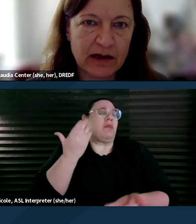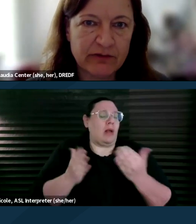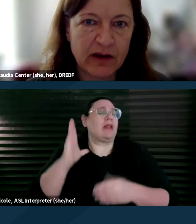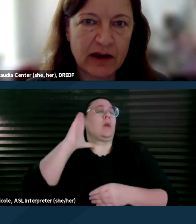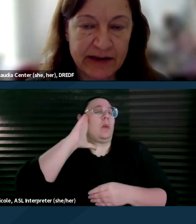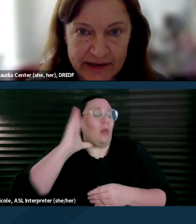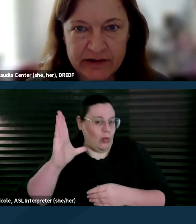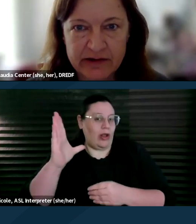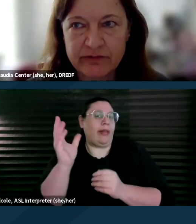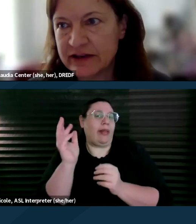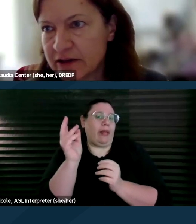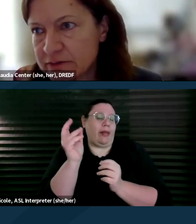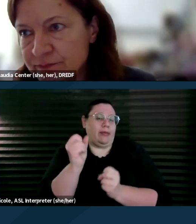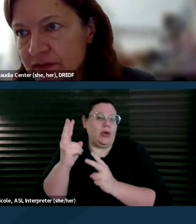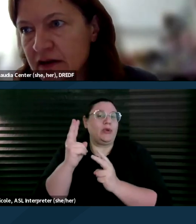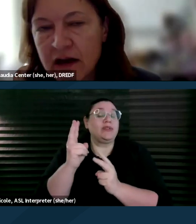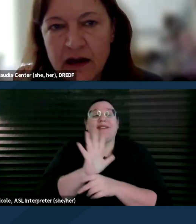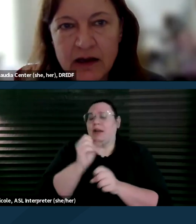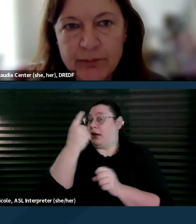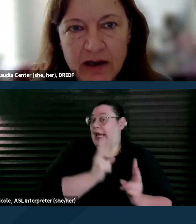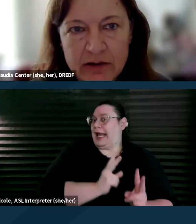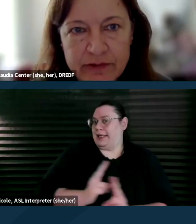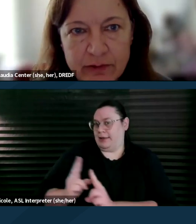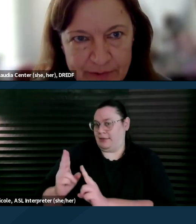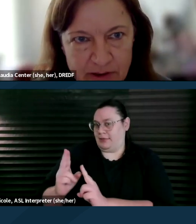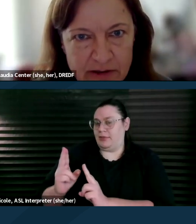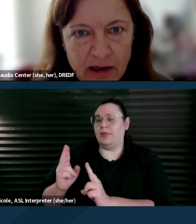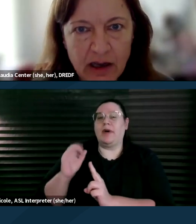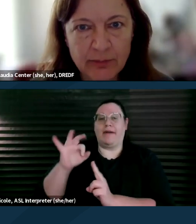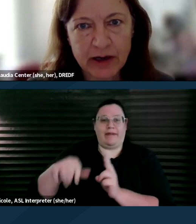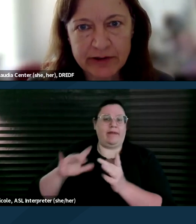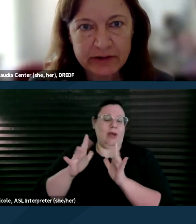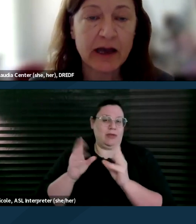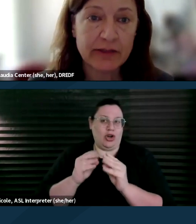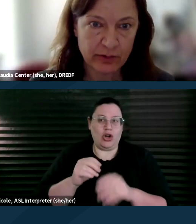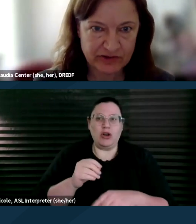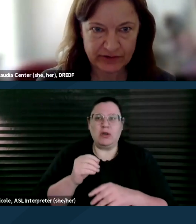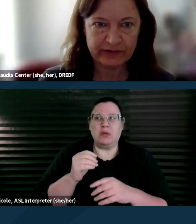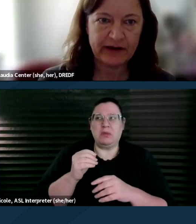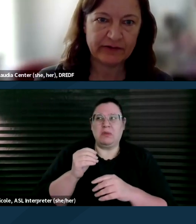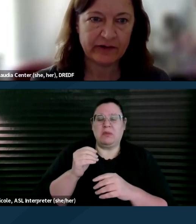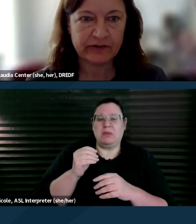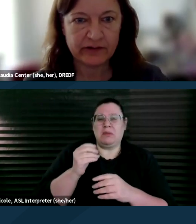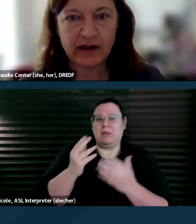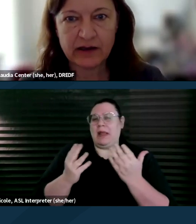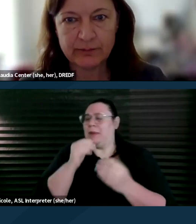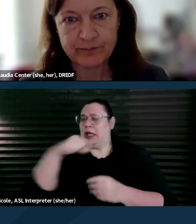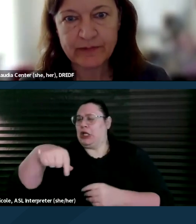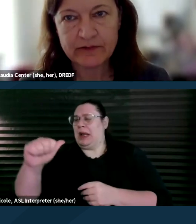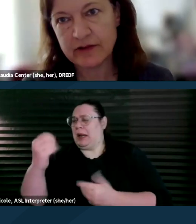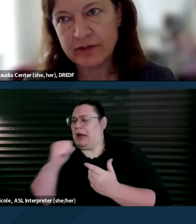an edited video of the webinar, probably not the questions and